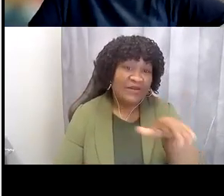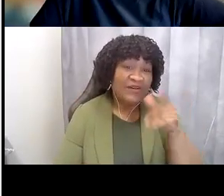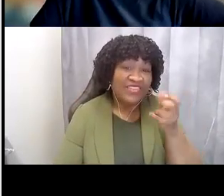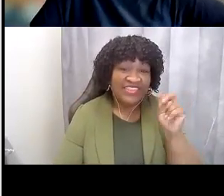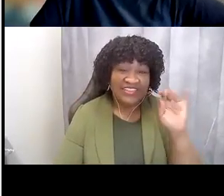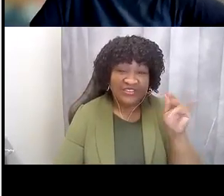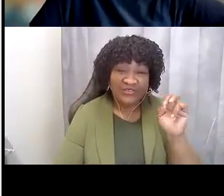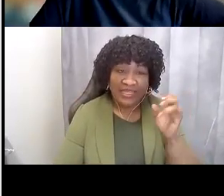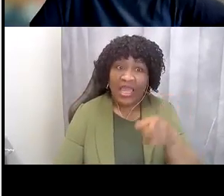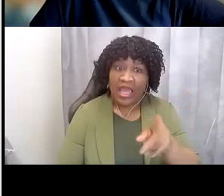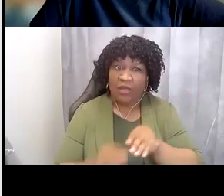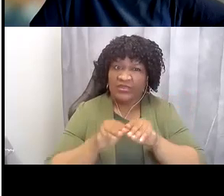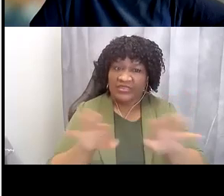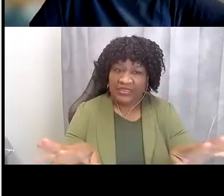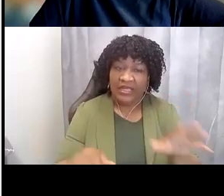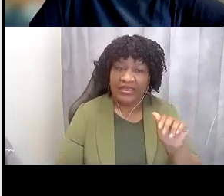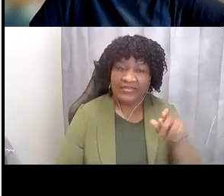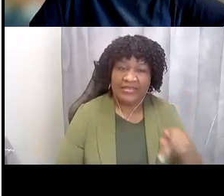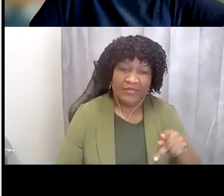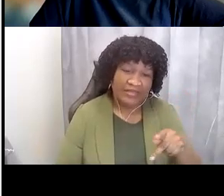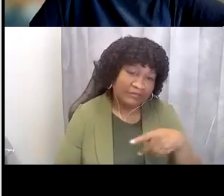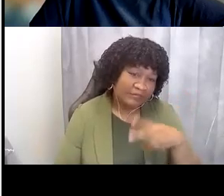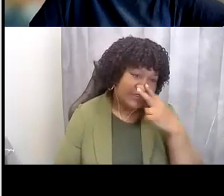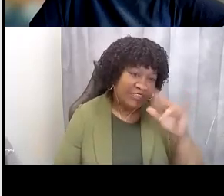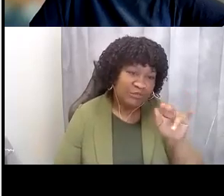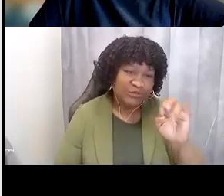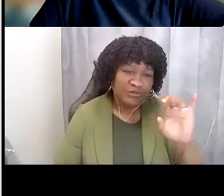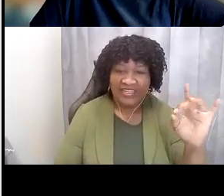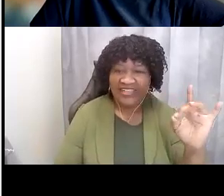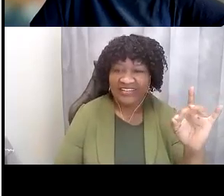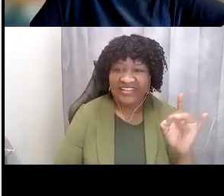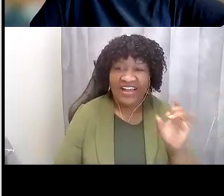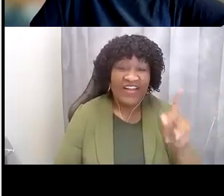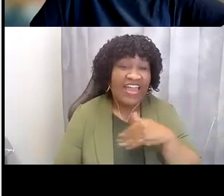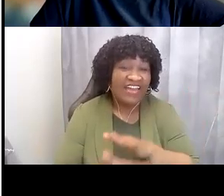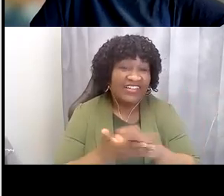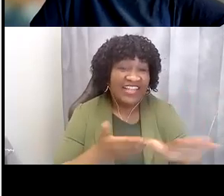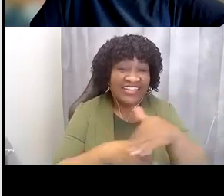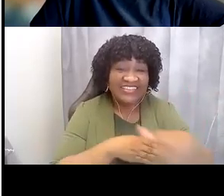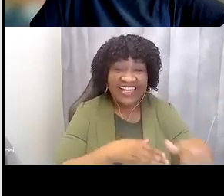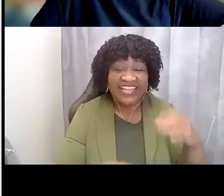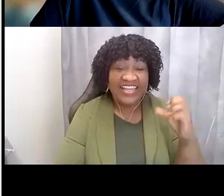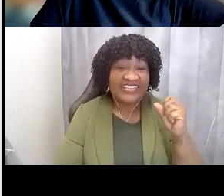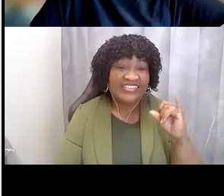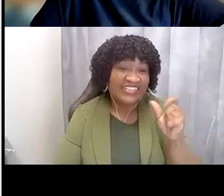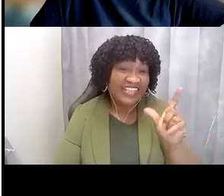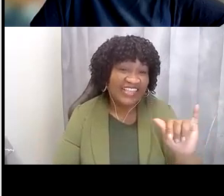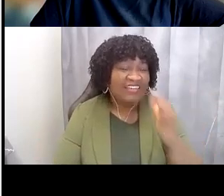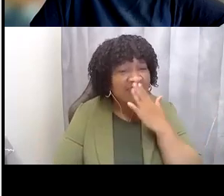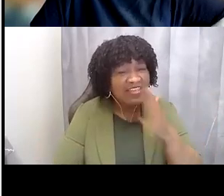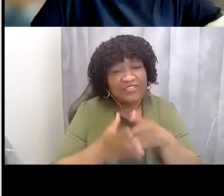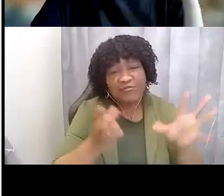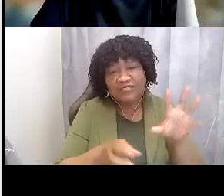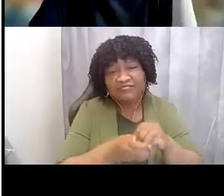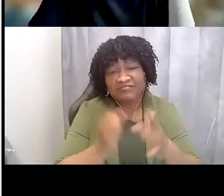then we'll send this out as soon as we can. All right, everybody have a nice night. And Celie, thank you so much for jumping in.